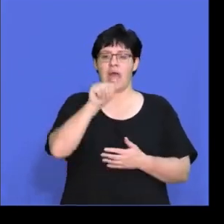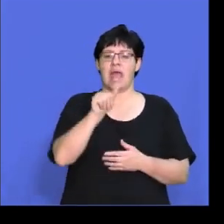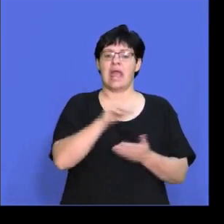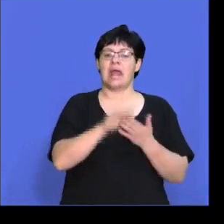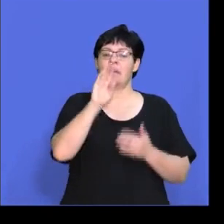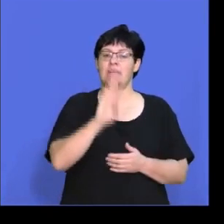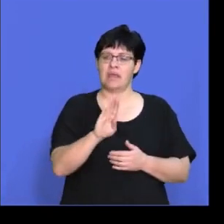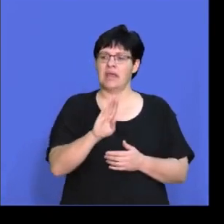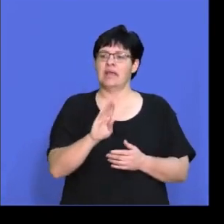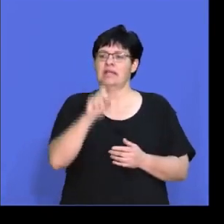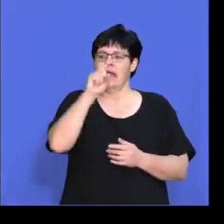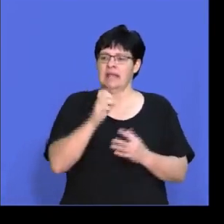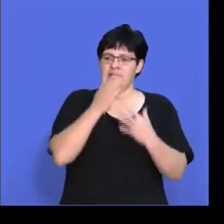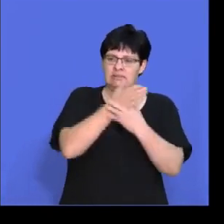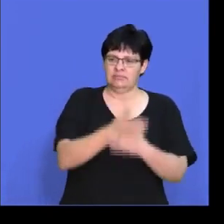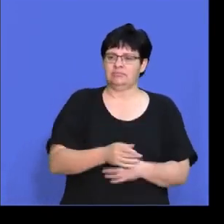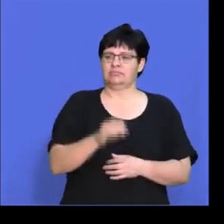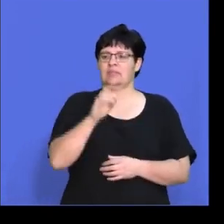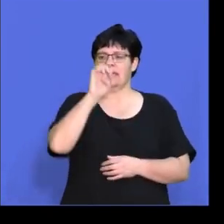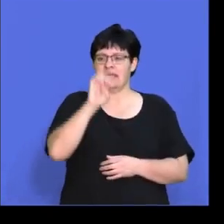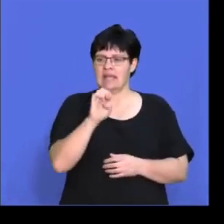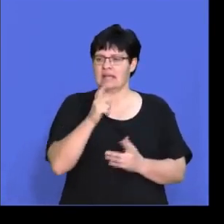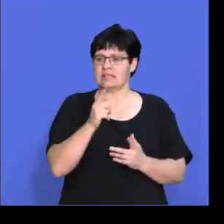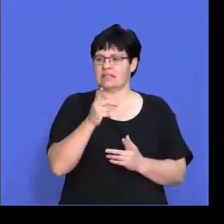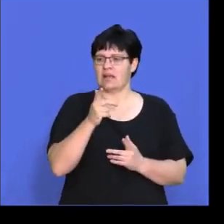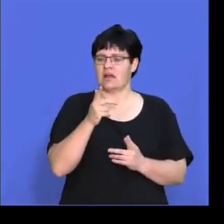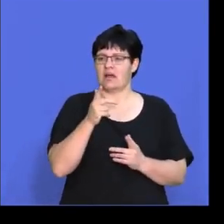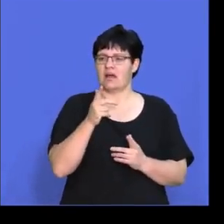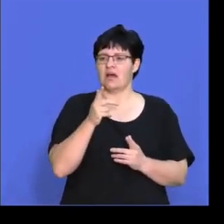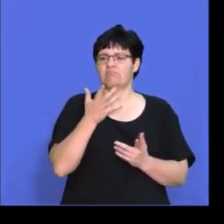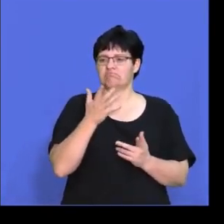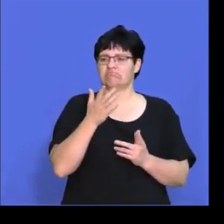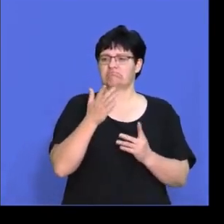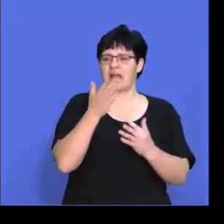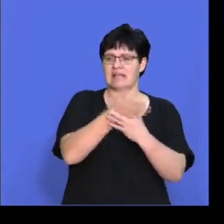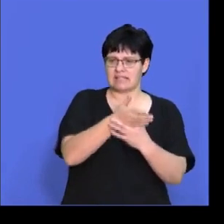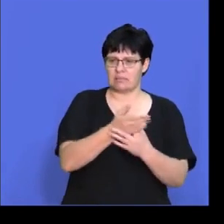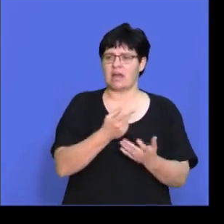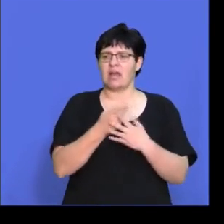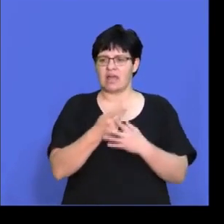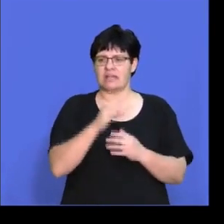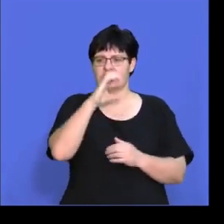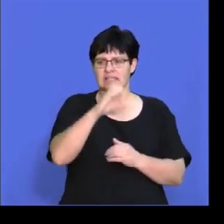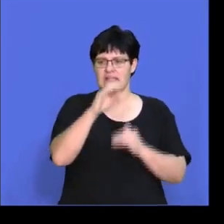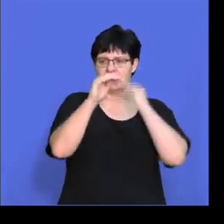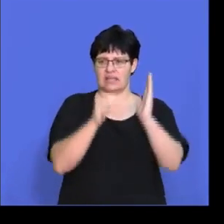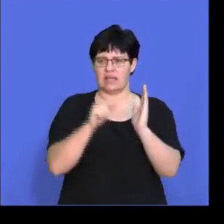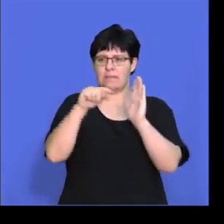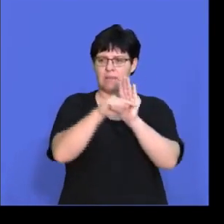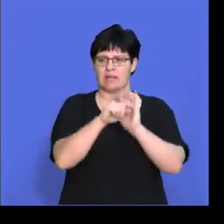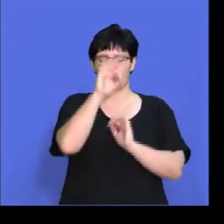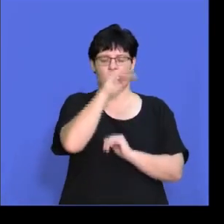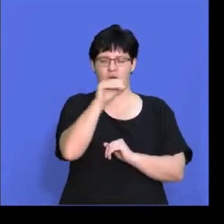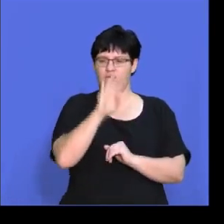b are the x-intercepts, e is the y-intercept, and c, with the coordinates minus 3 over 4y, is the turning point